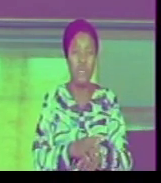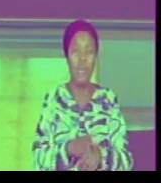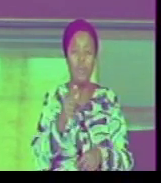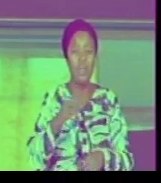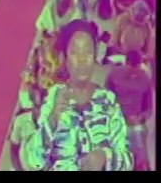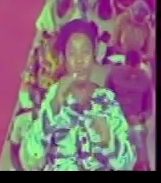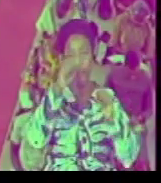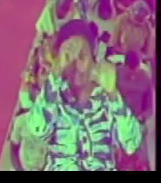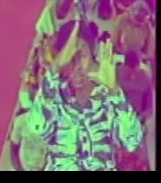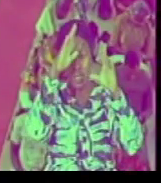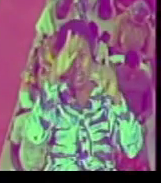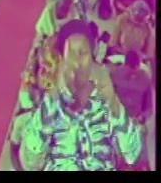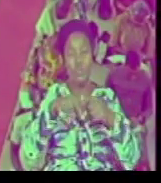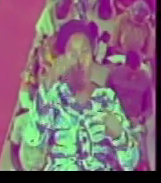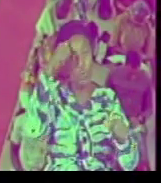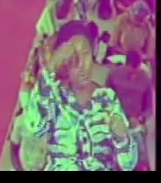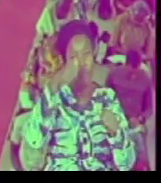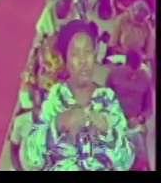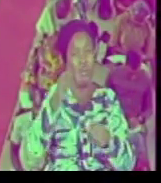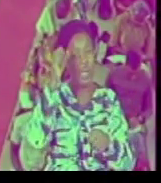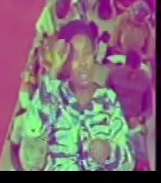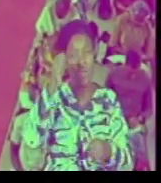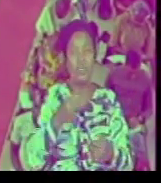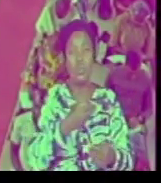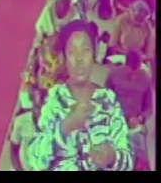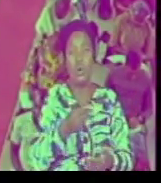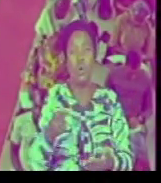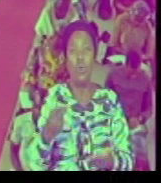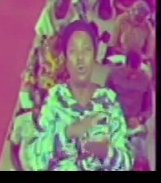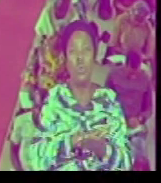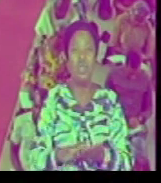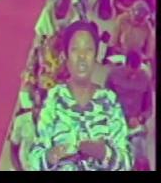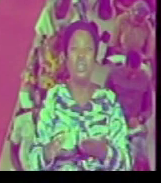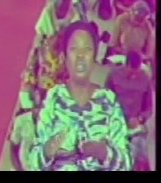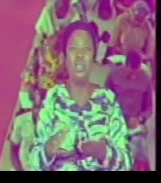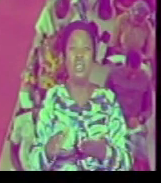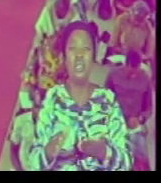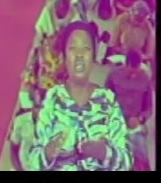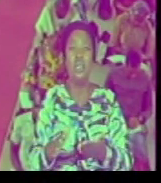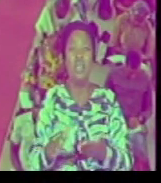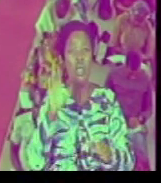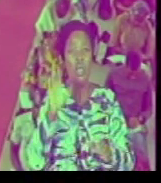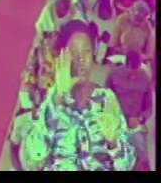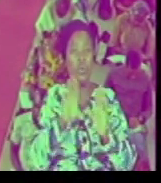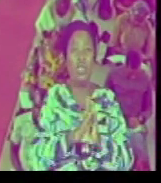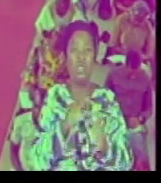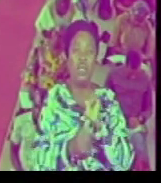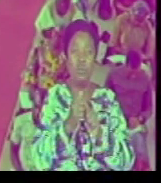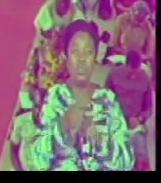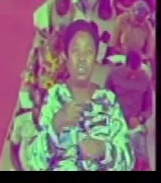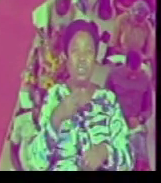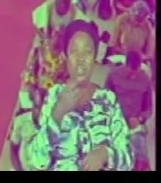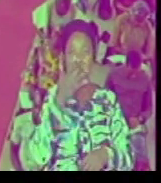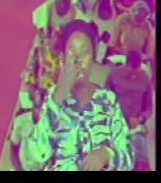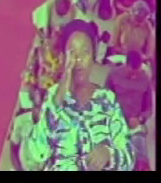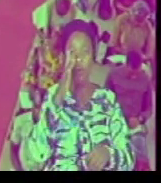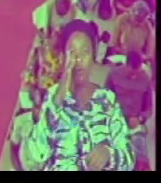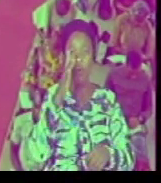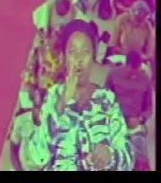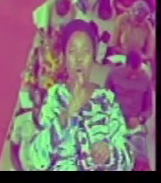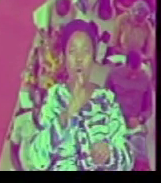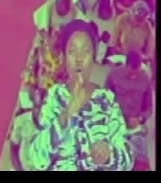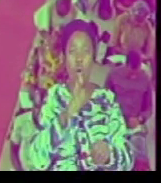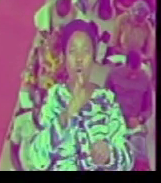holy covenant, the oath which is swear to our father Abraham, that